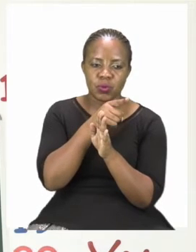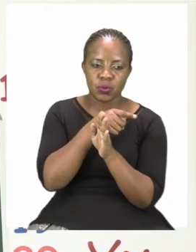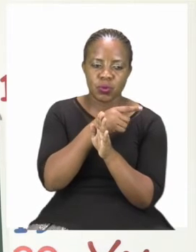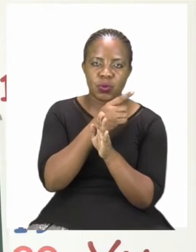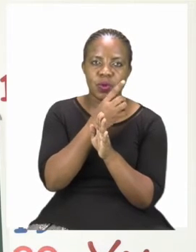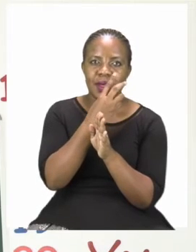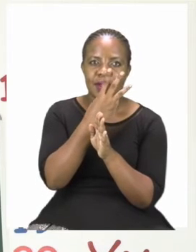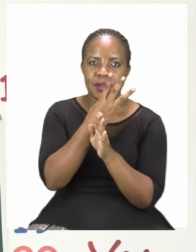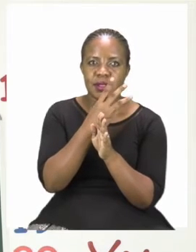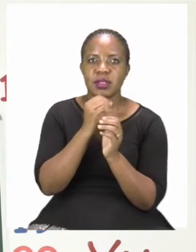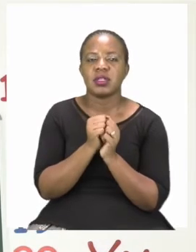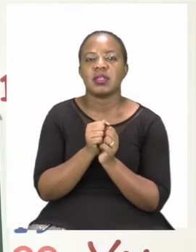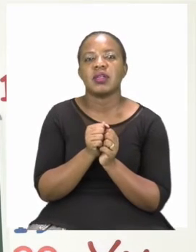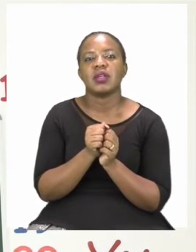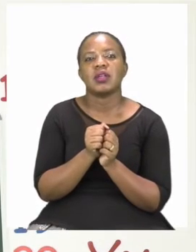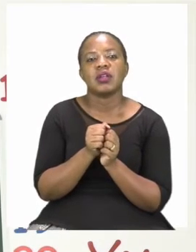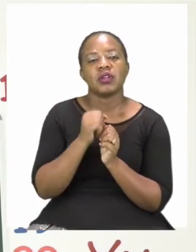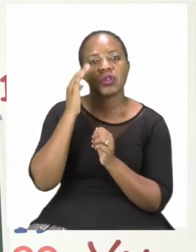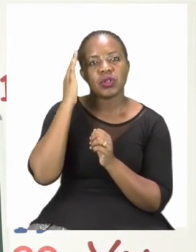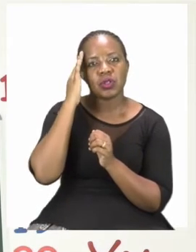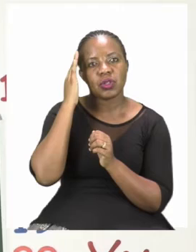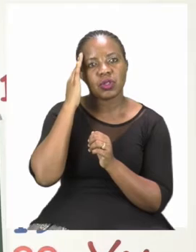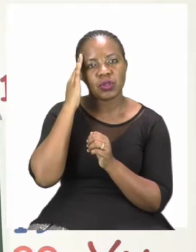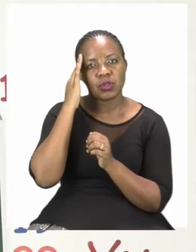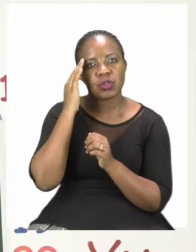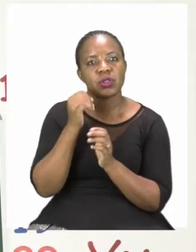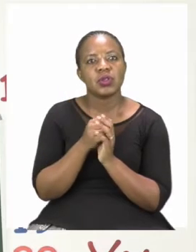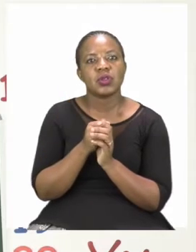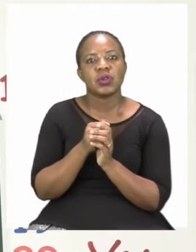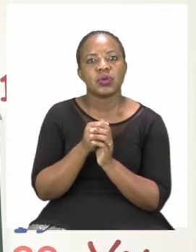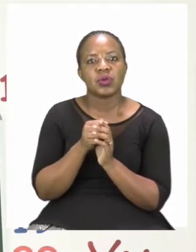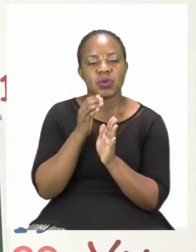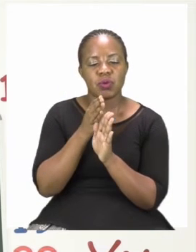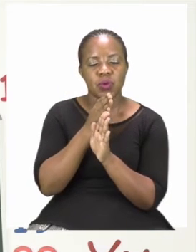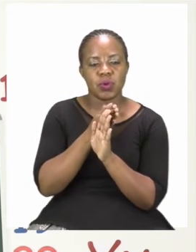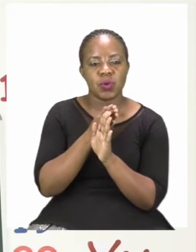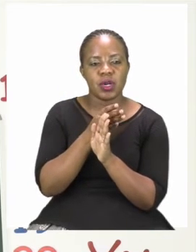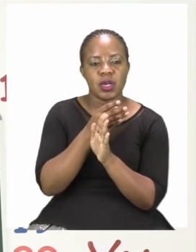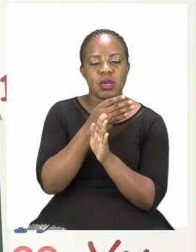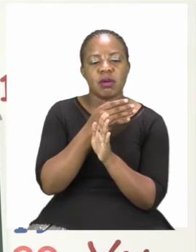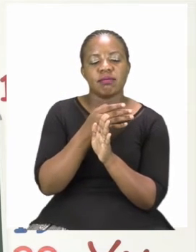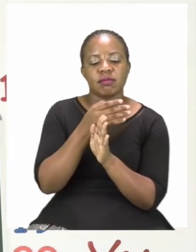and I, we would like to say thank you for joining us today, and